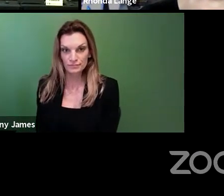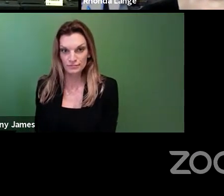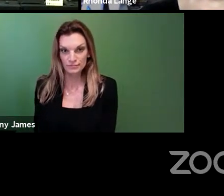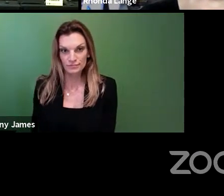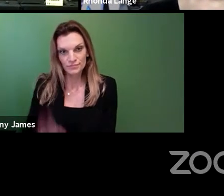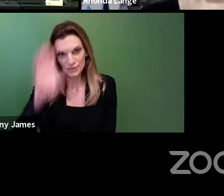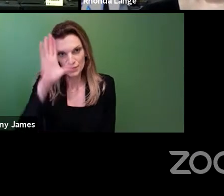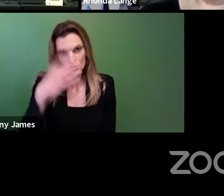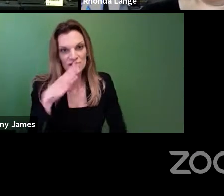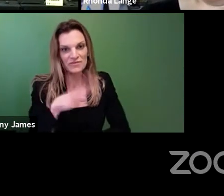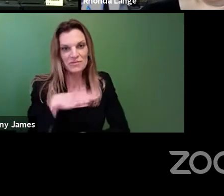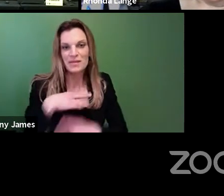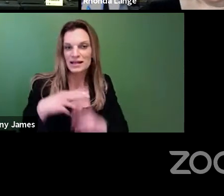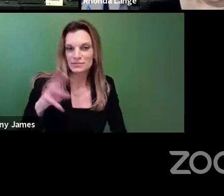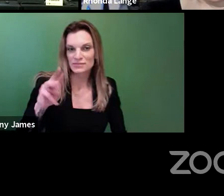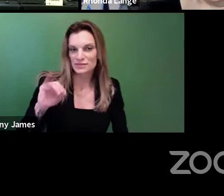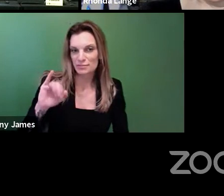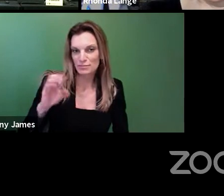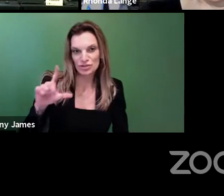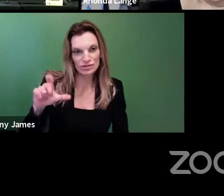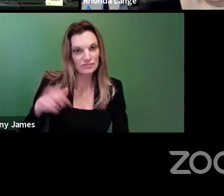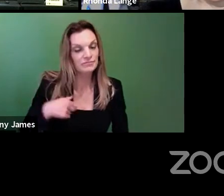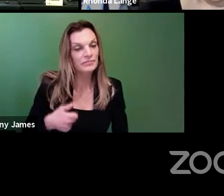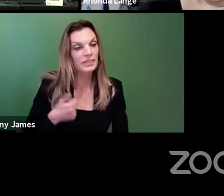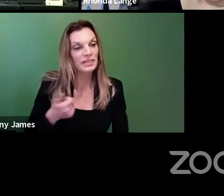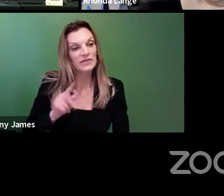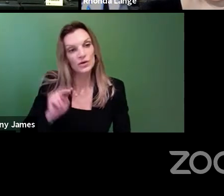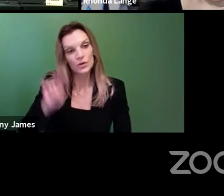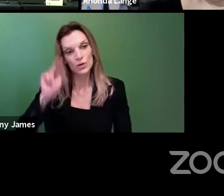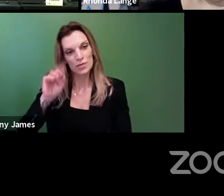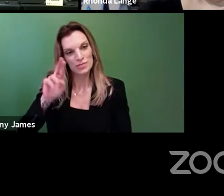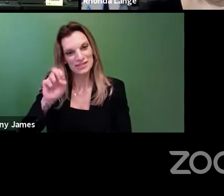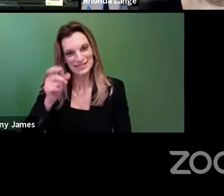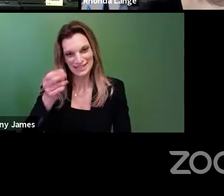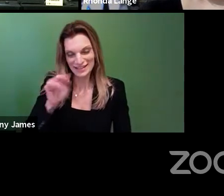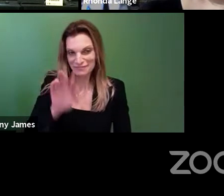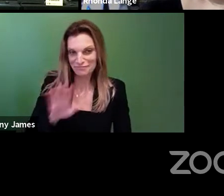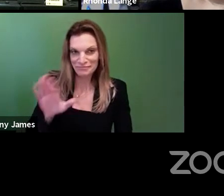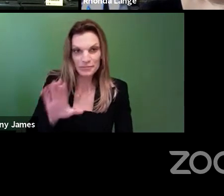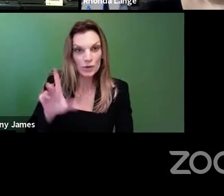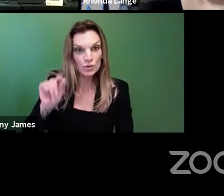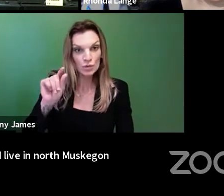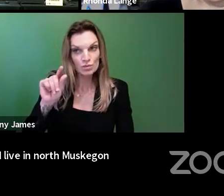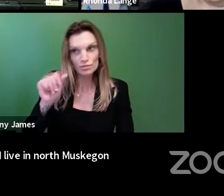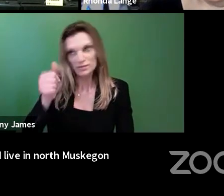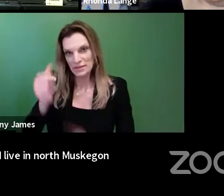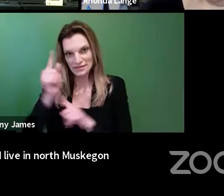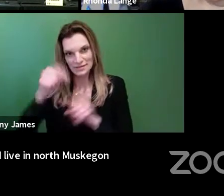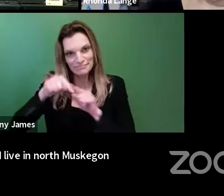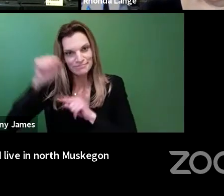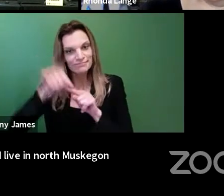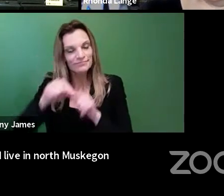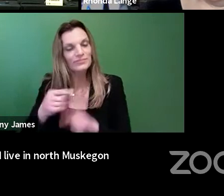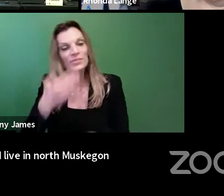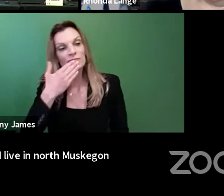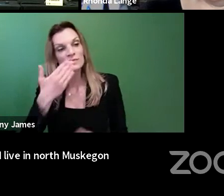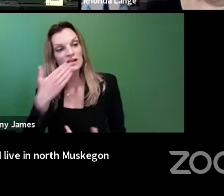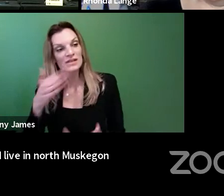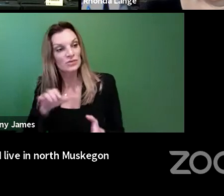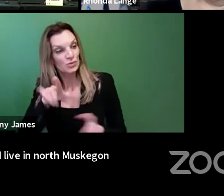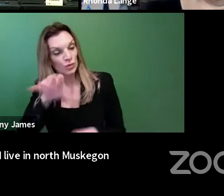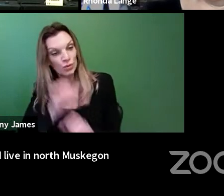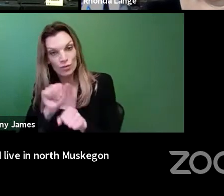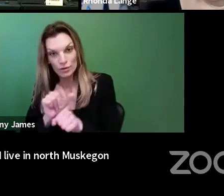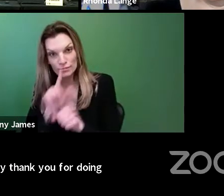Good evening. My name is Michelle Mixa. I live in North Muskegon, about 10 minutes from here. I wanted to say thank you for doing the important work that